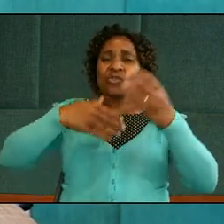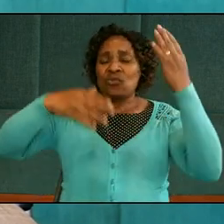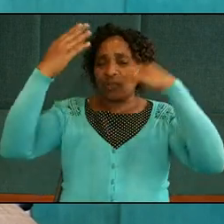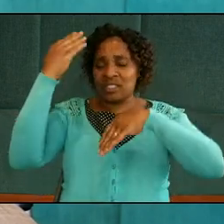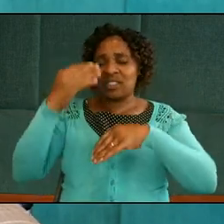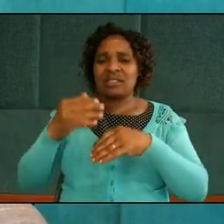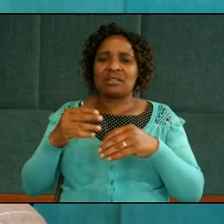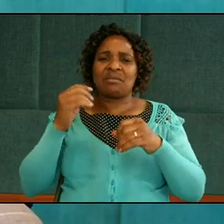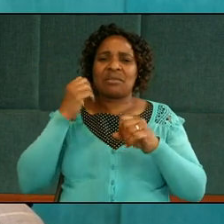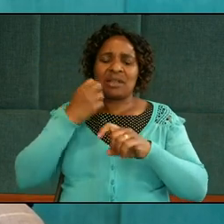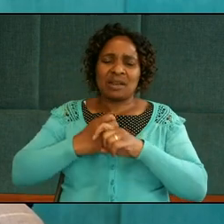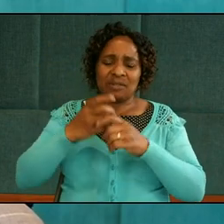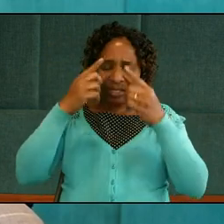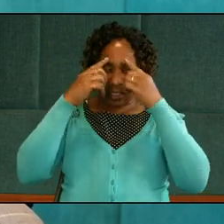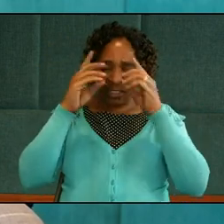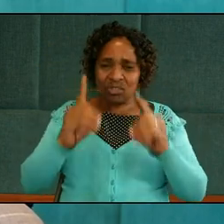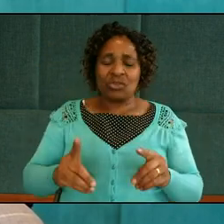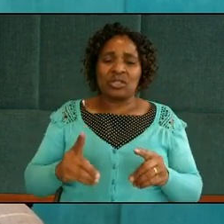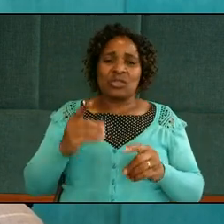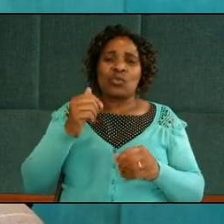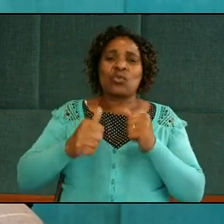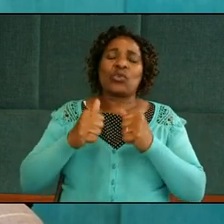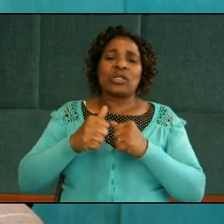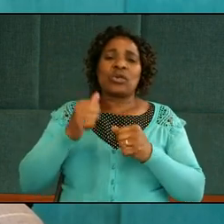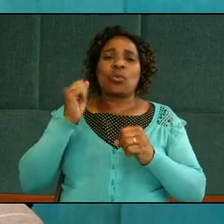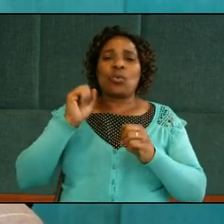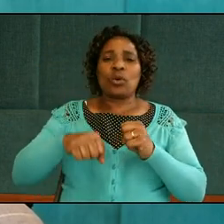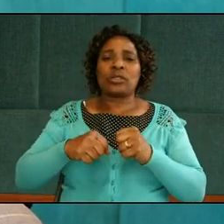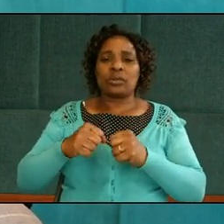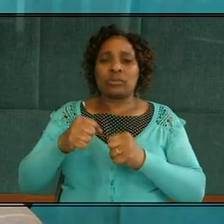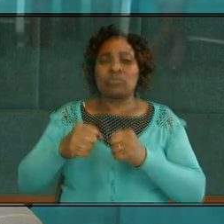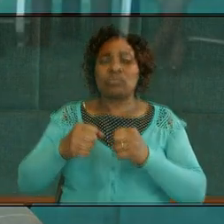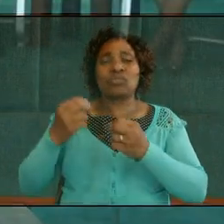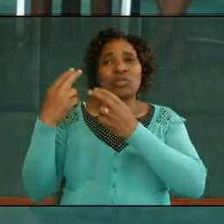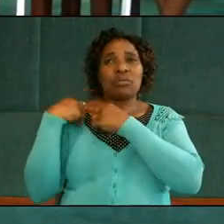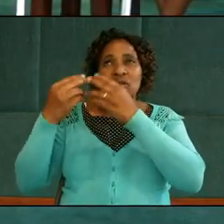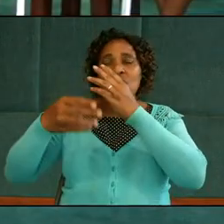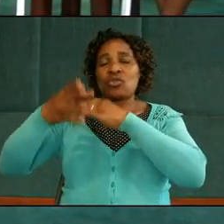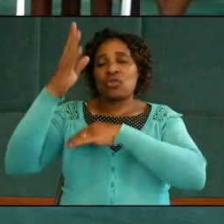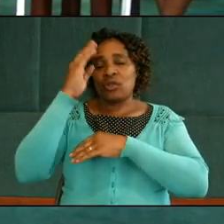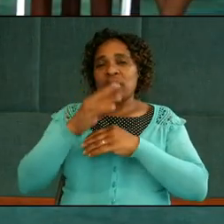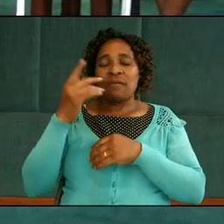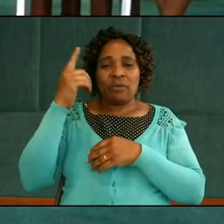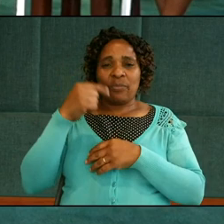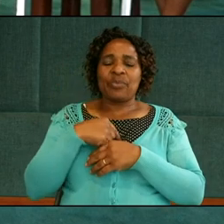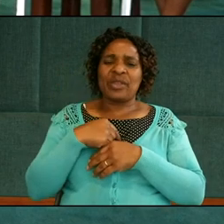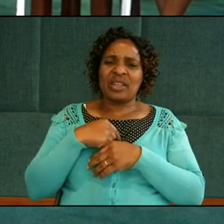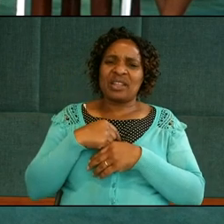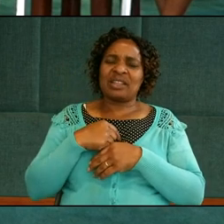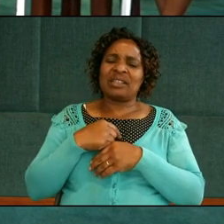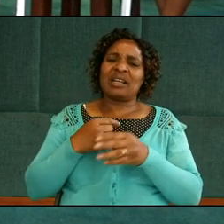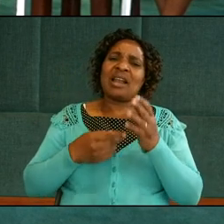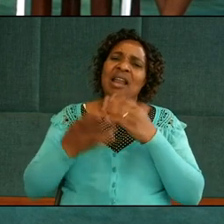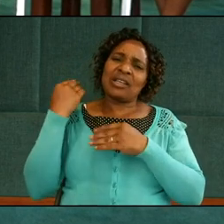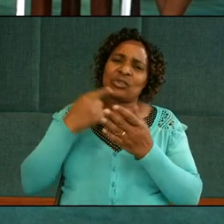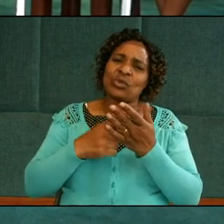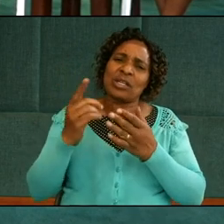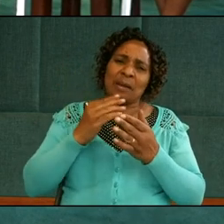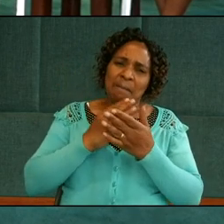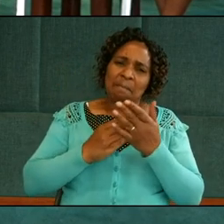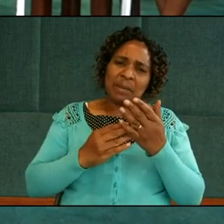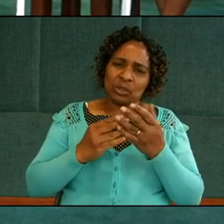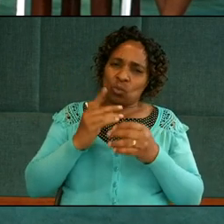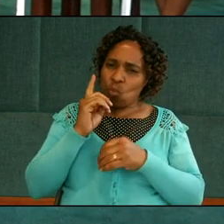that was a really tough decision that I had to rely on God's will. To me, it was during last week, but one,